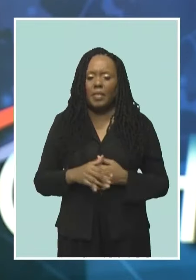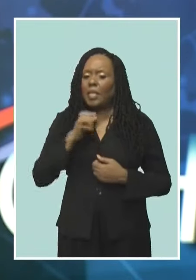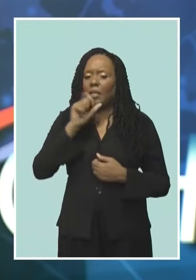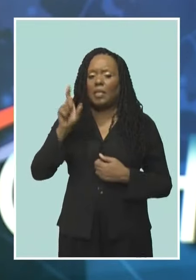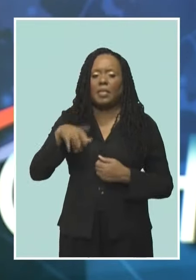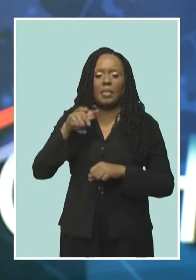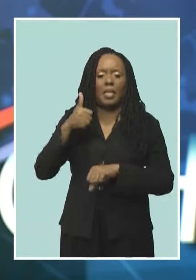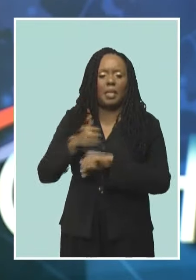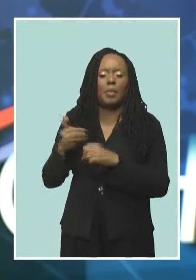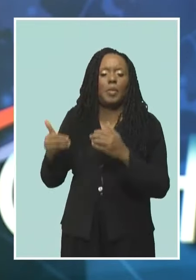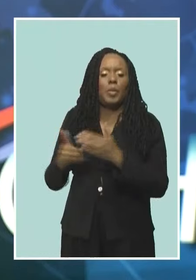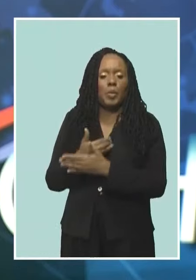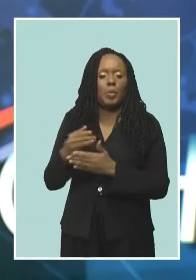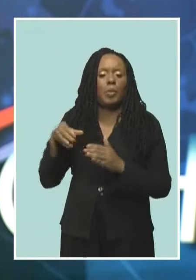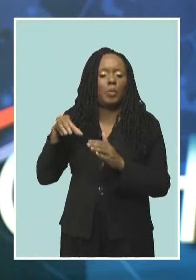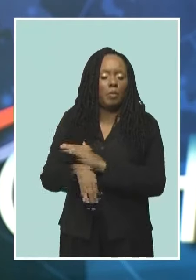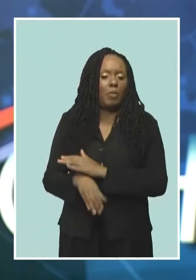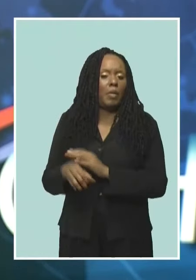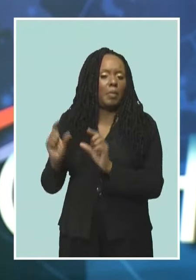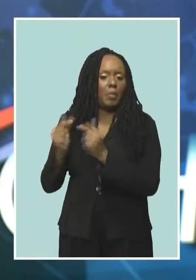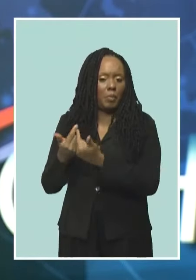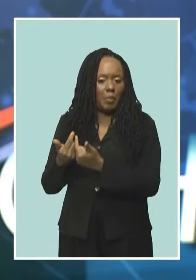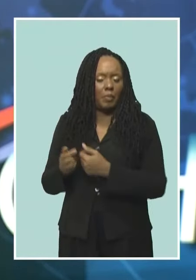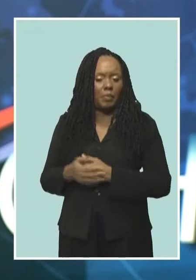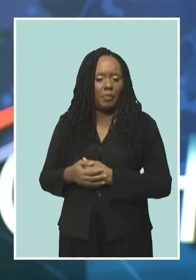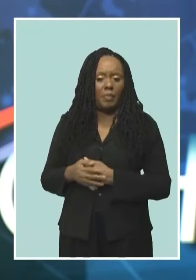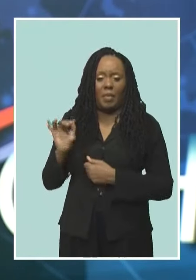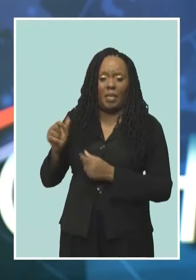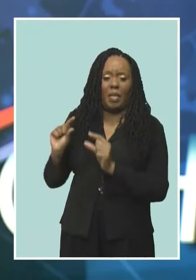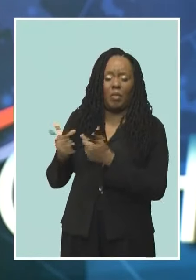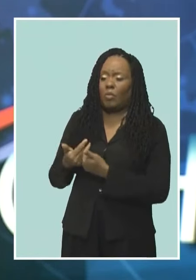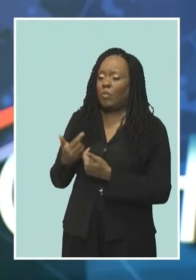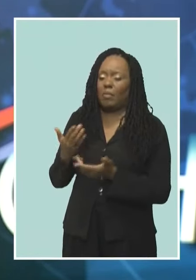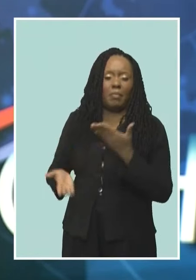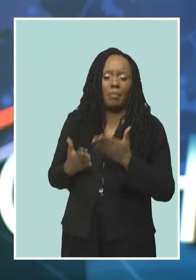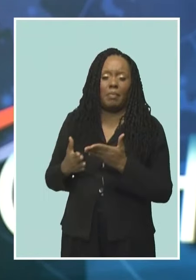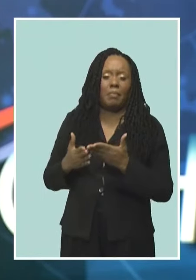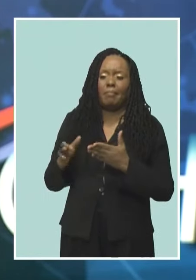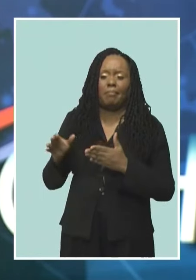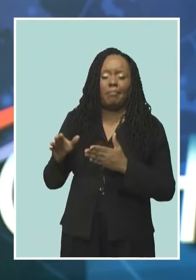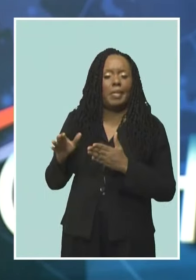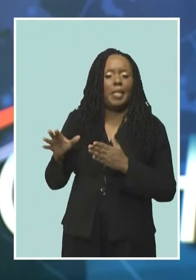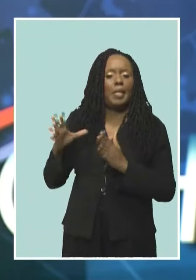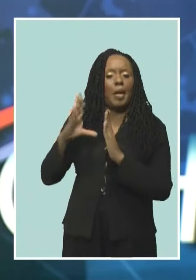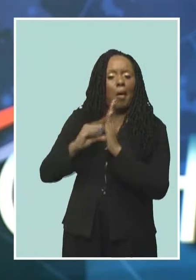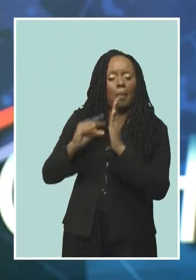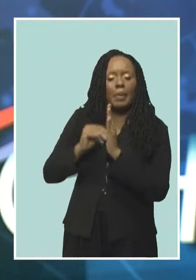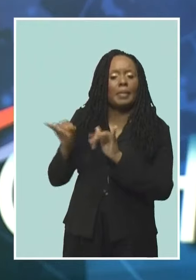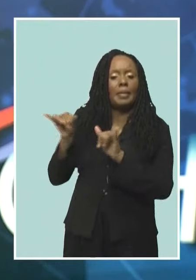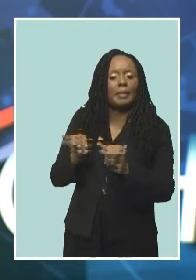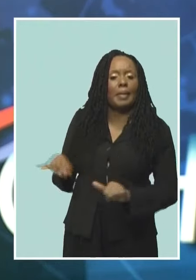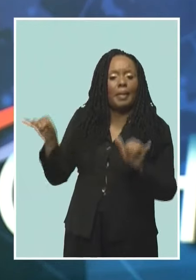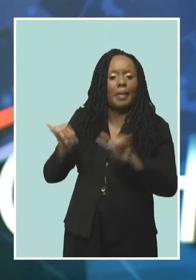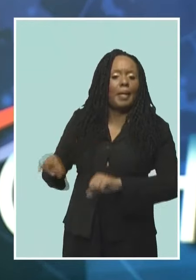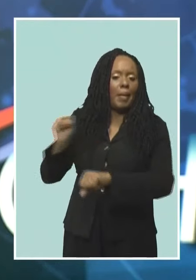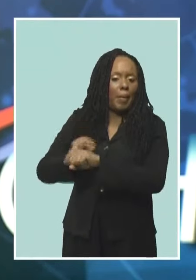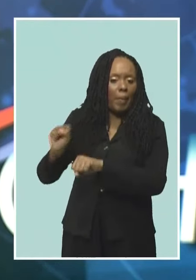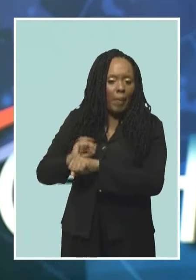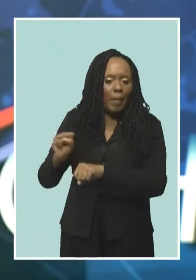new organized crime unit. He says this unit is likely to duplicate the work already being done by specially trained police